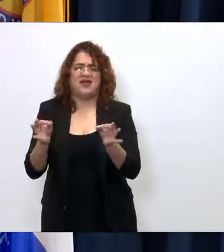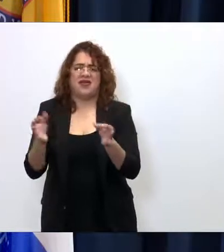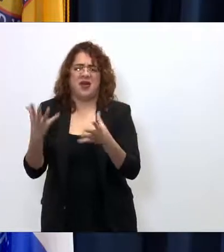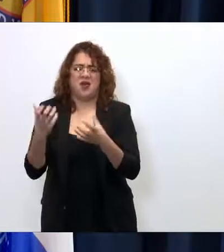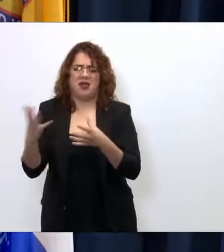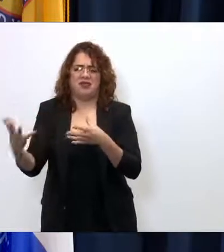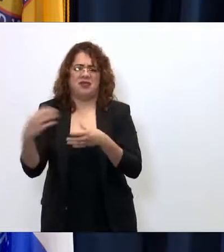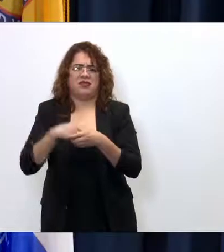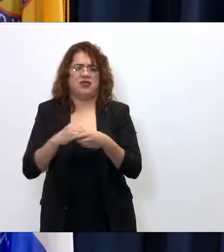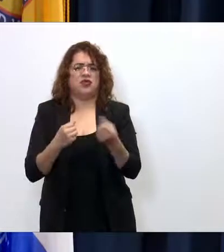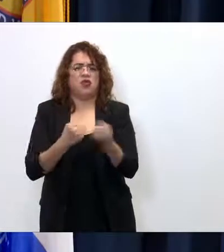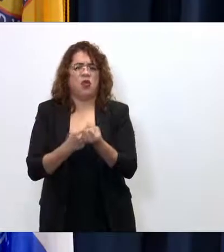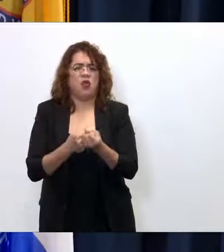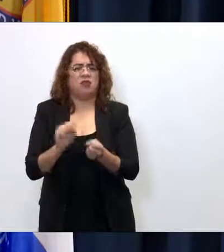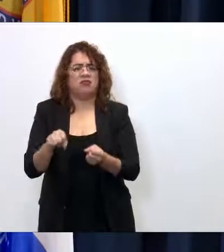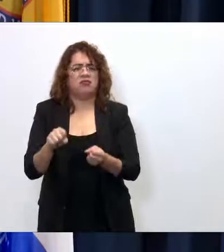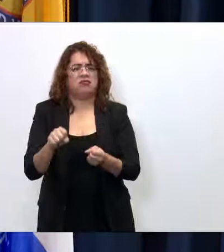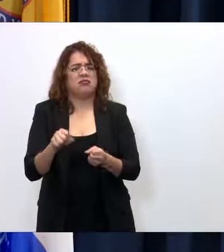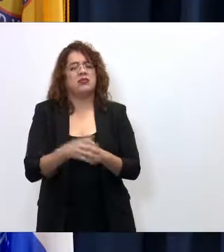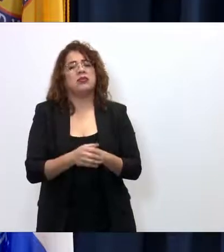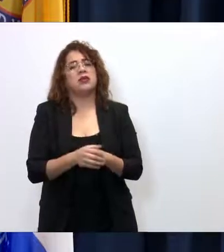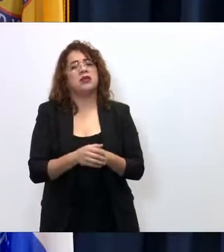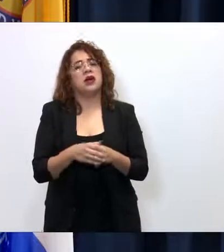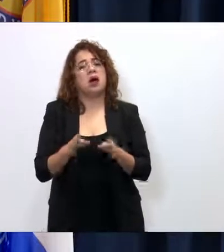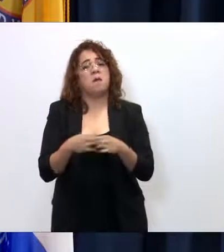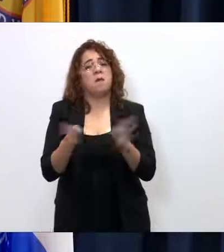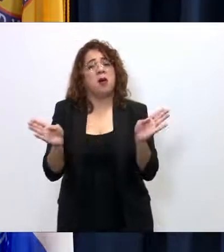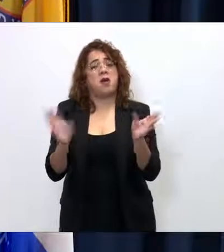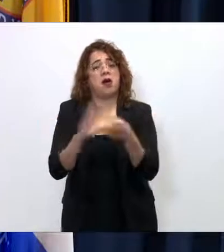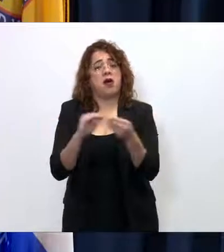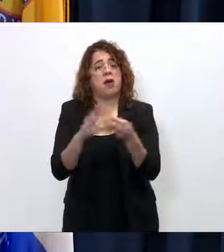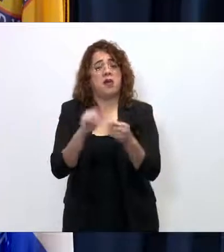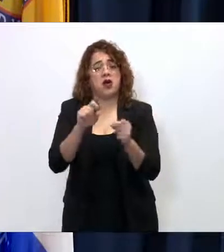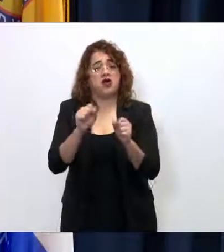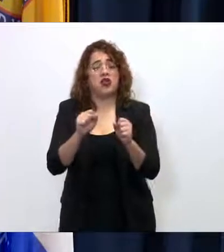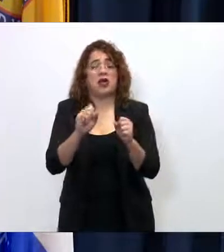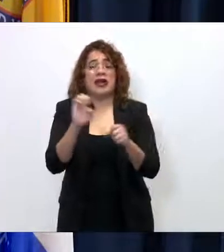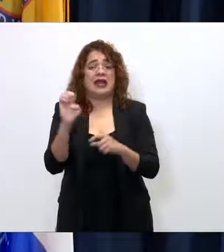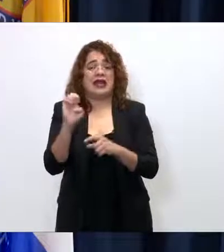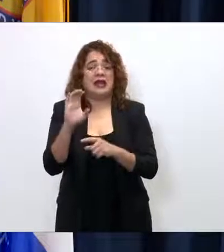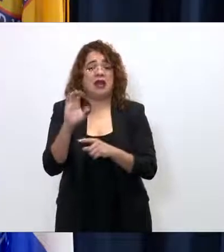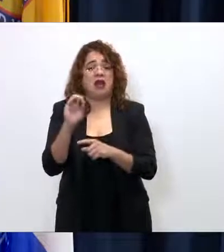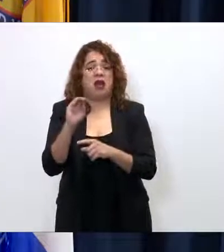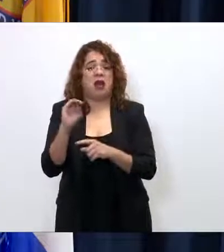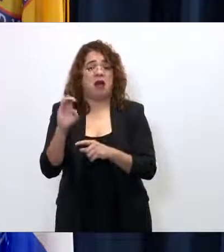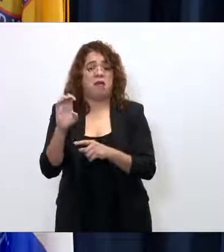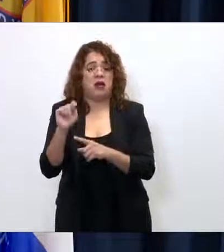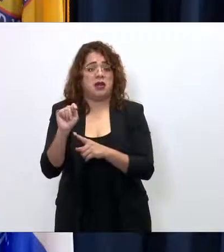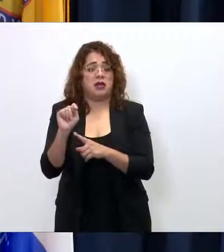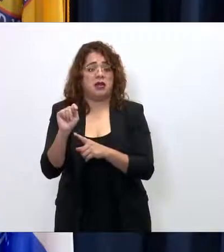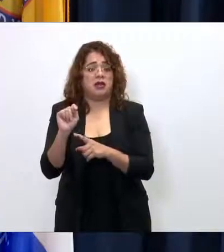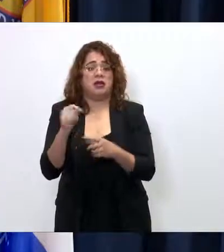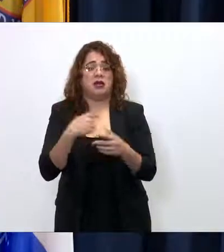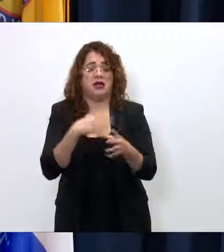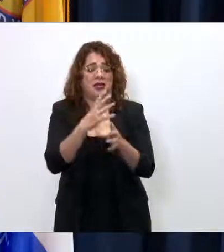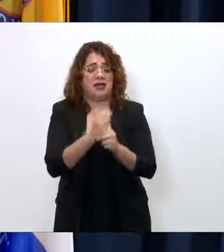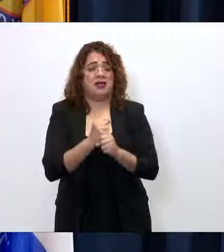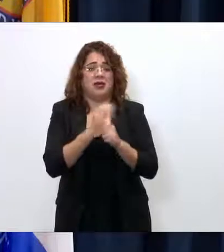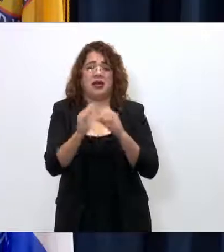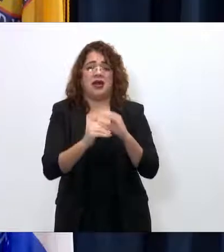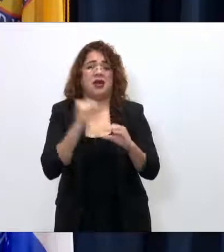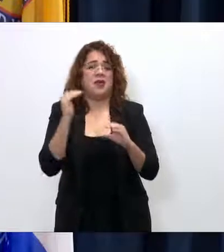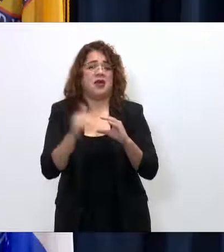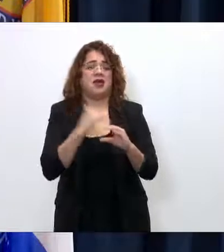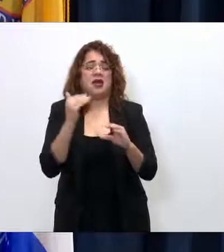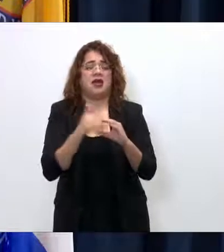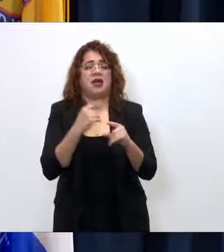But I think that one of the great things about public comment is you can comment, you can e-comment. we've been receiving emails, and so there's